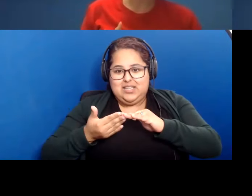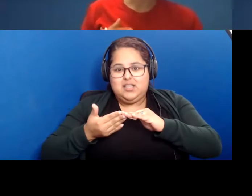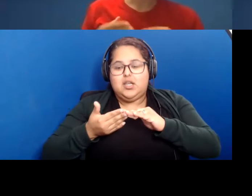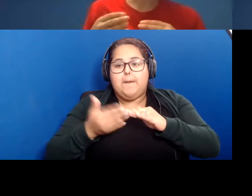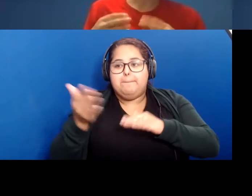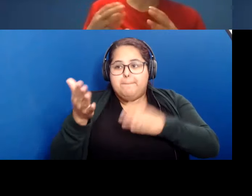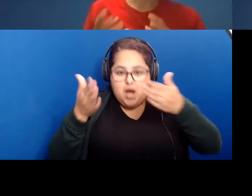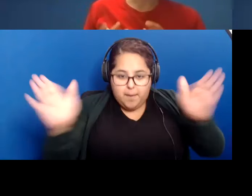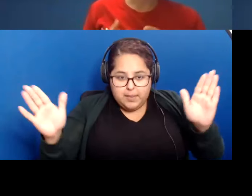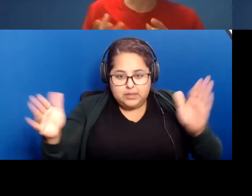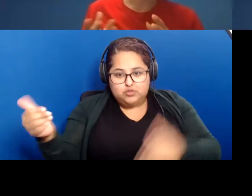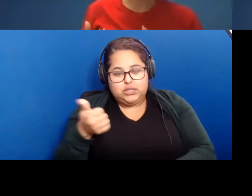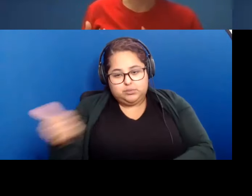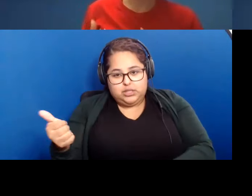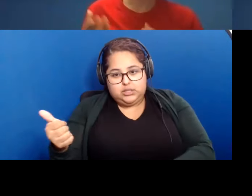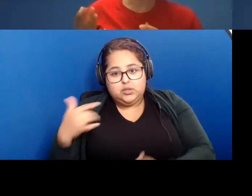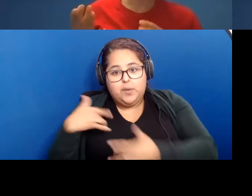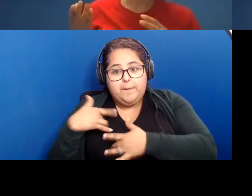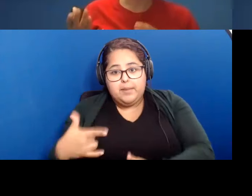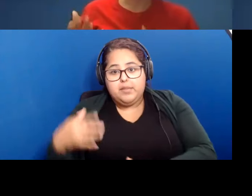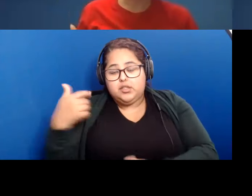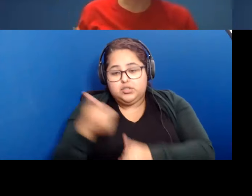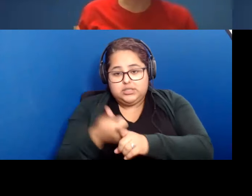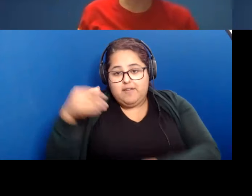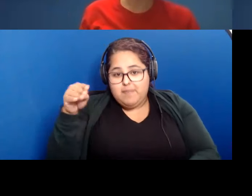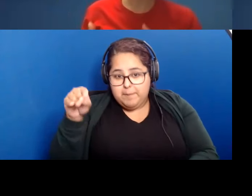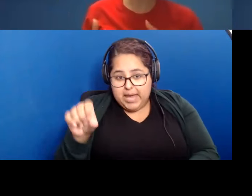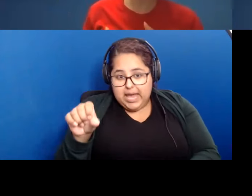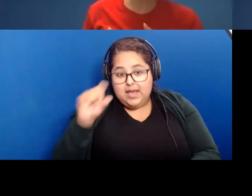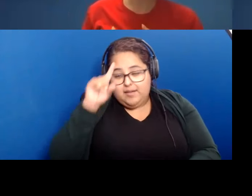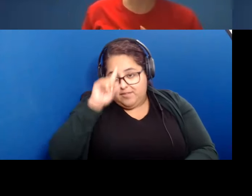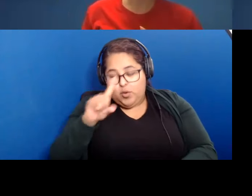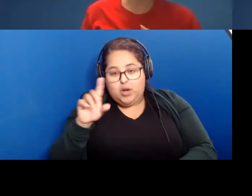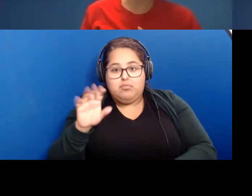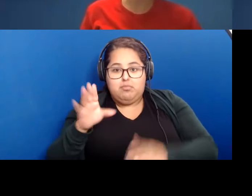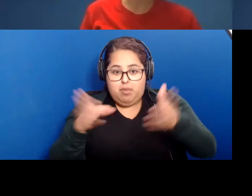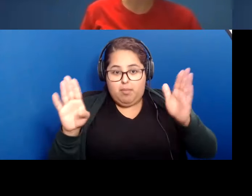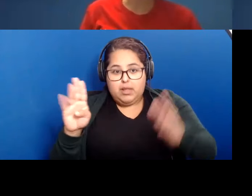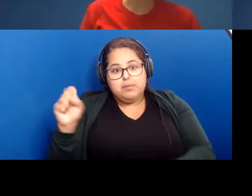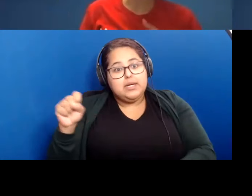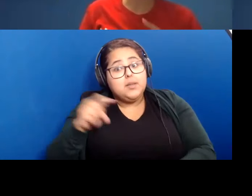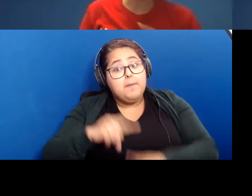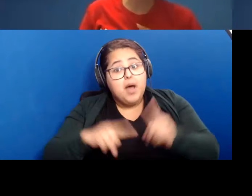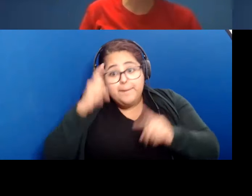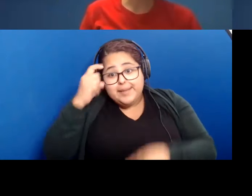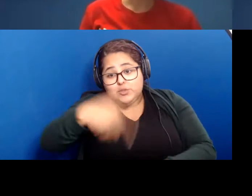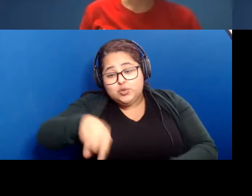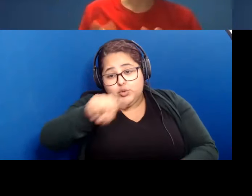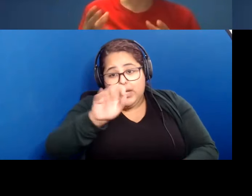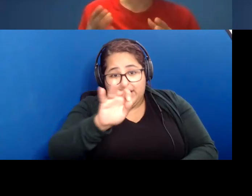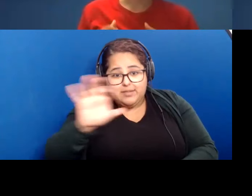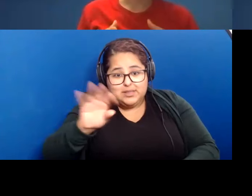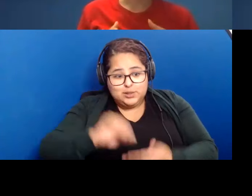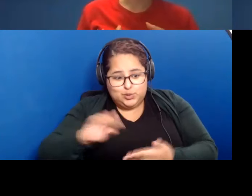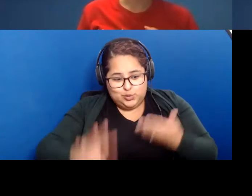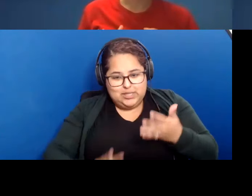transportation. So normally you pay to take public transportation, but because you are a Fresno City College student,